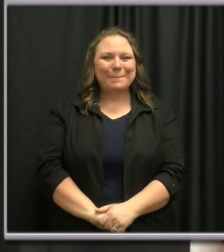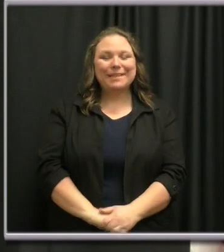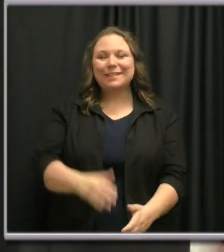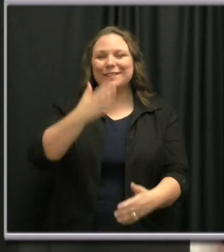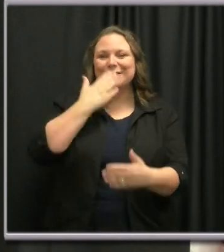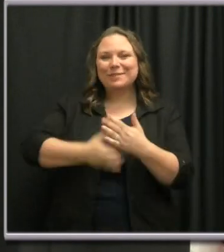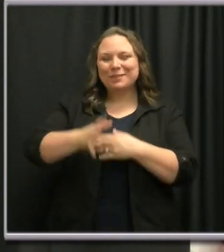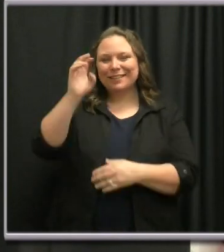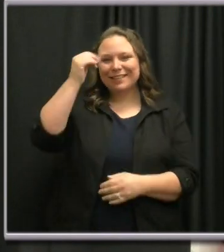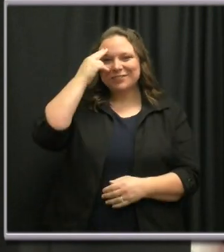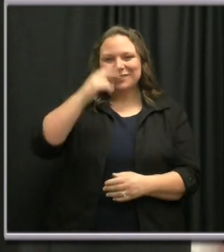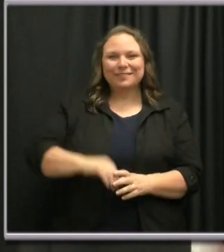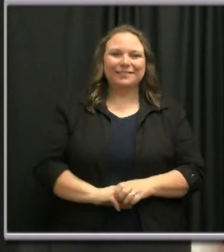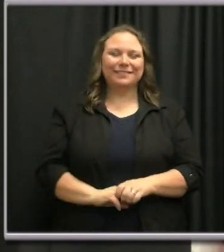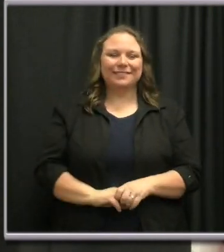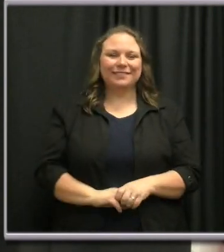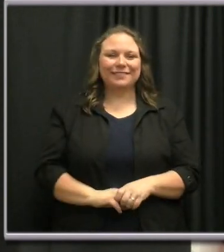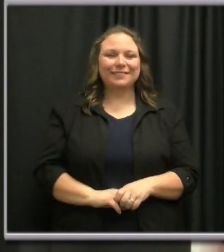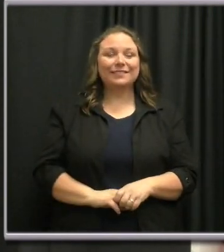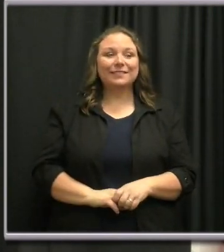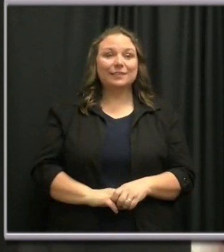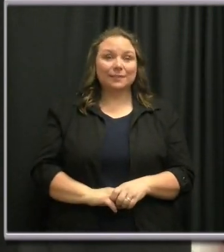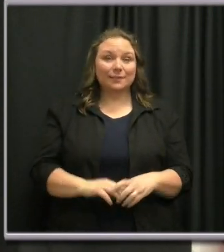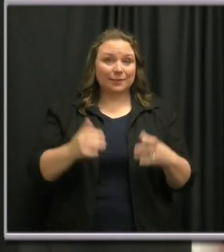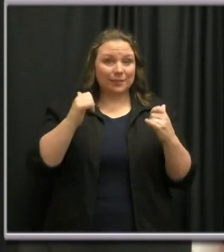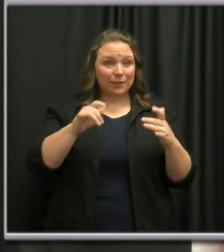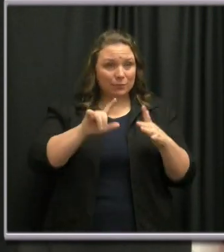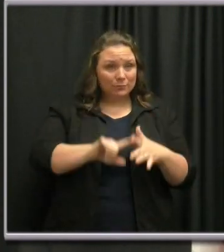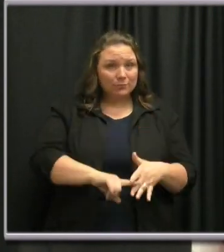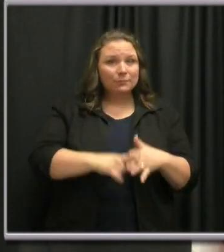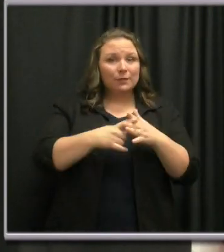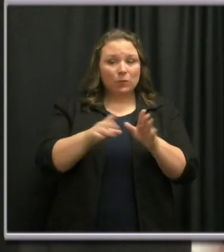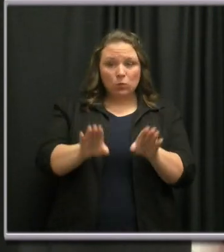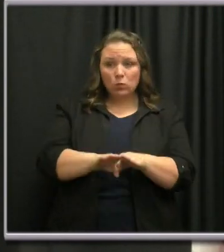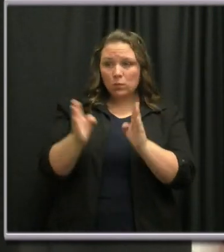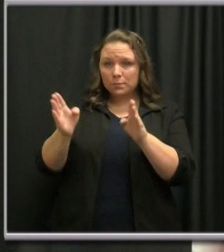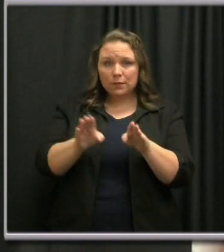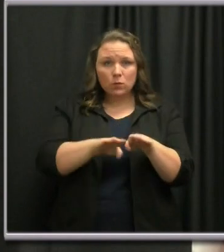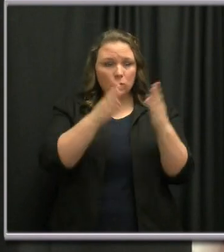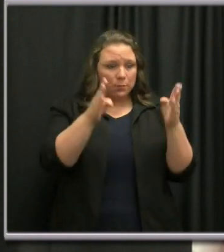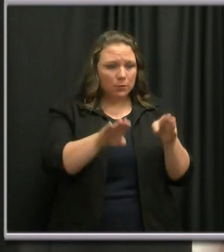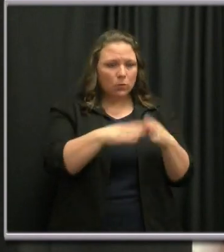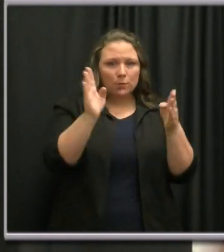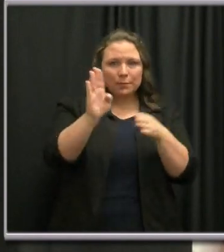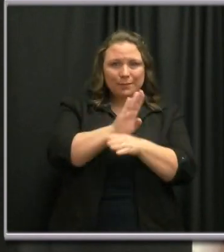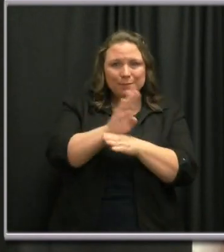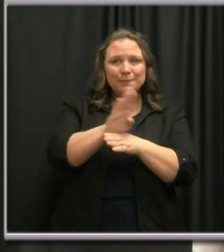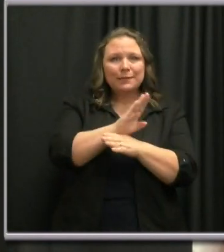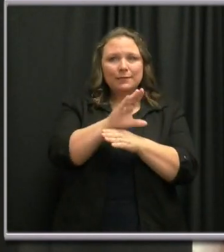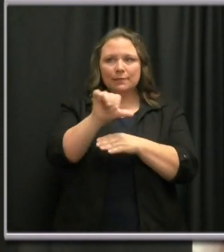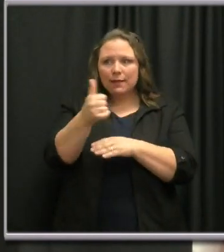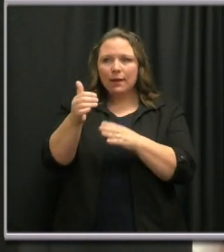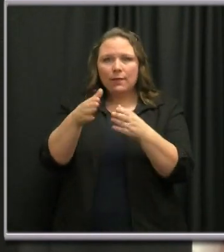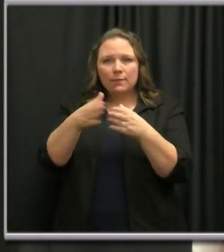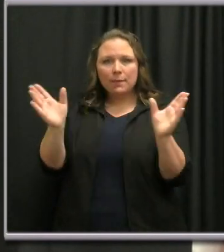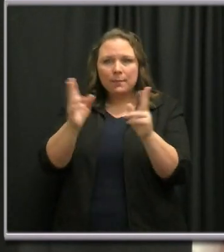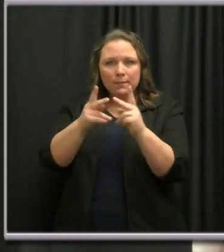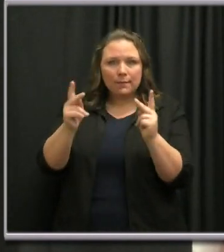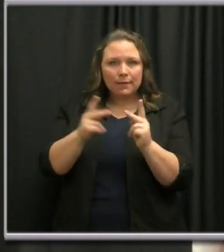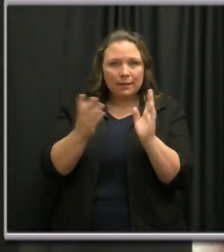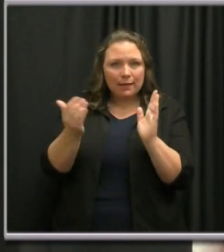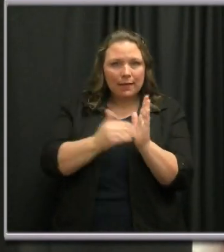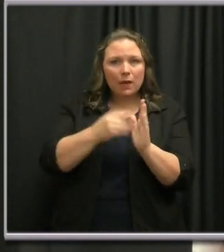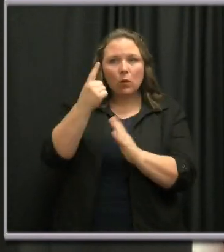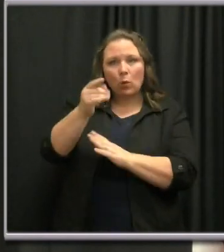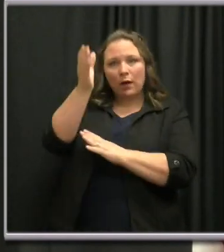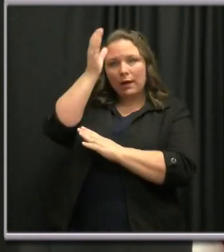Good morning, Nashville. As we began to make plans to reopen businesses and other public facilities, there's a concept